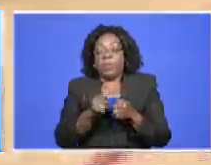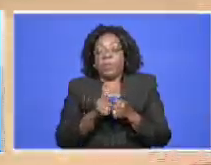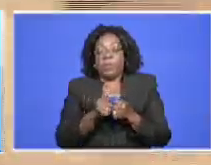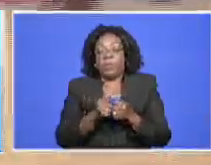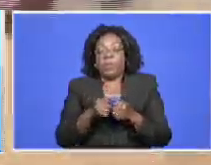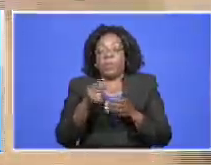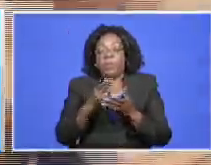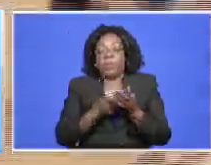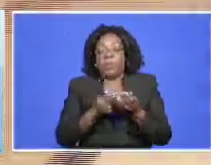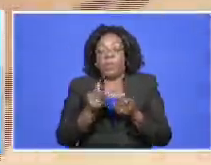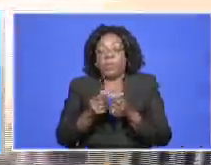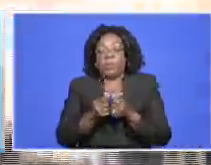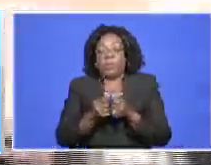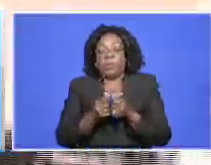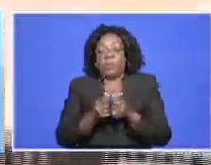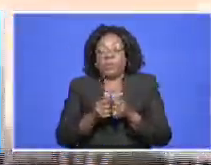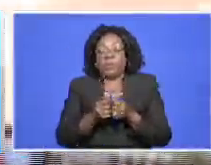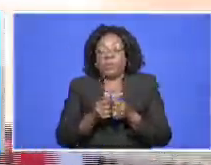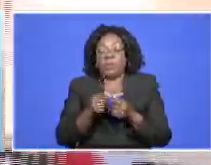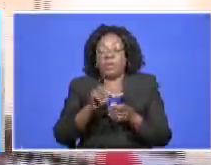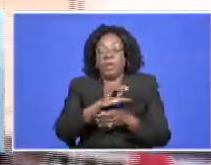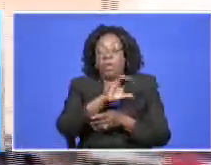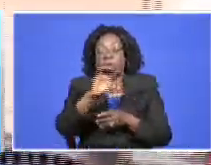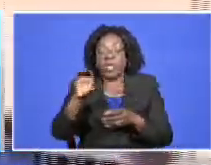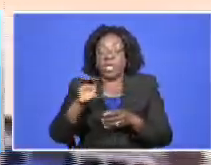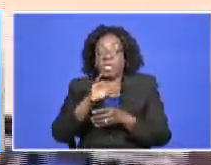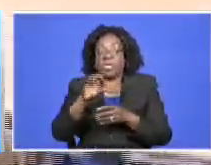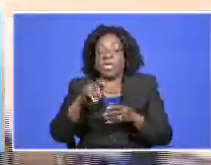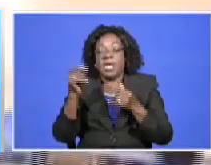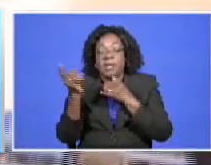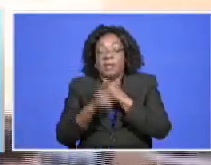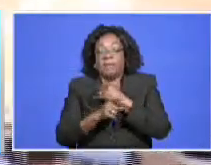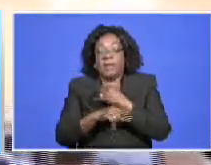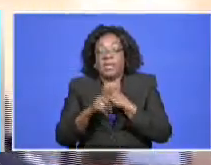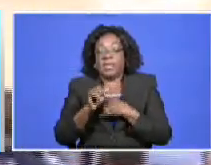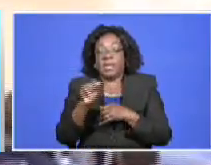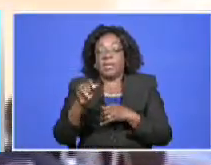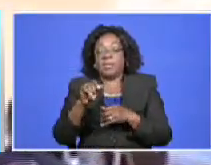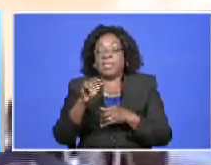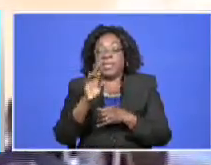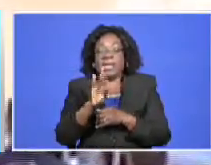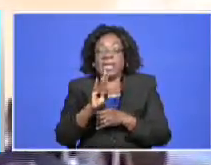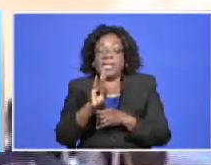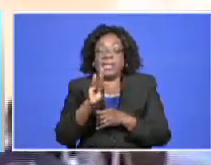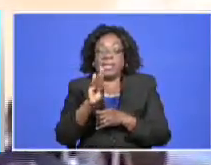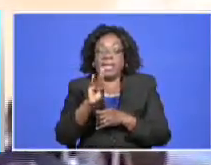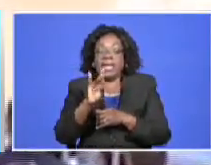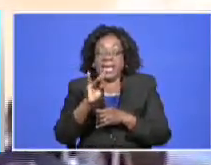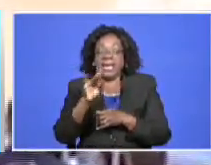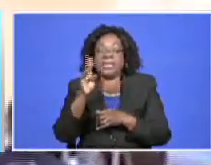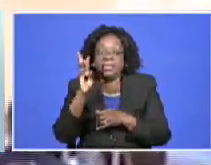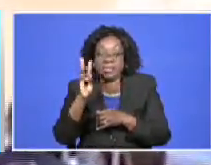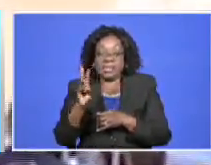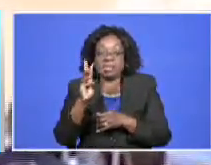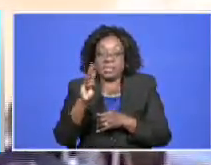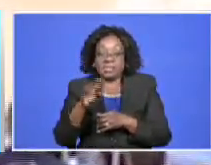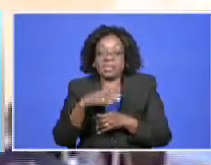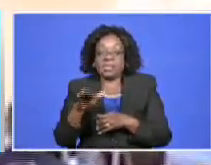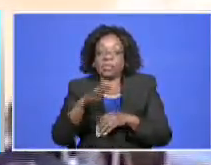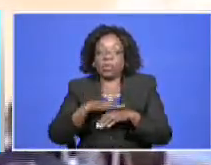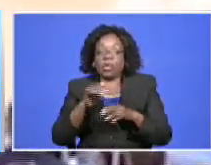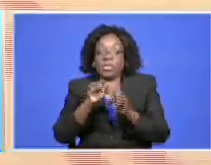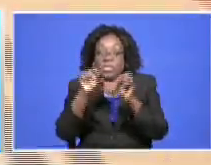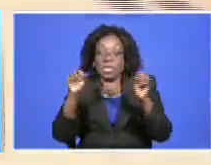NCAA tournament. The Colonials defeated LIU Brooklyn 86-66 on Saturday to advance to the